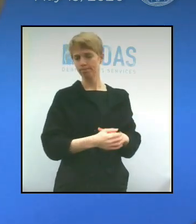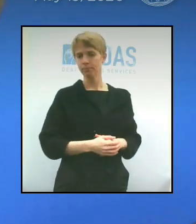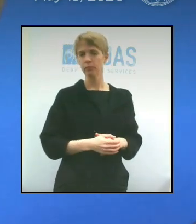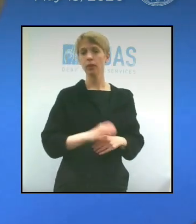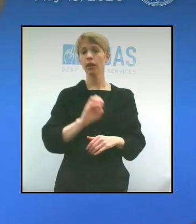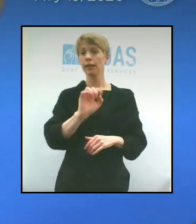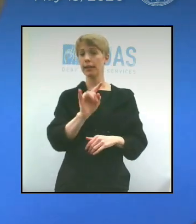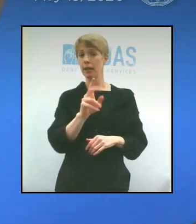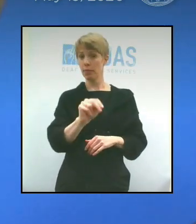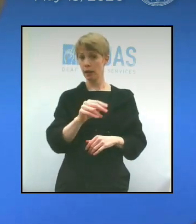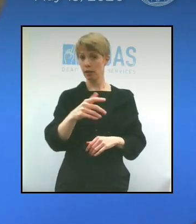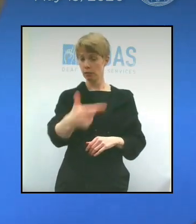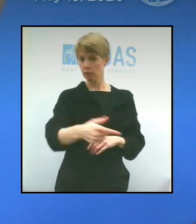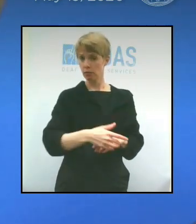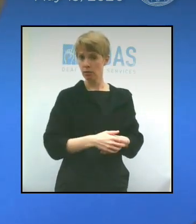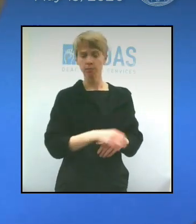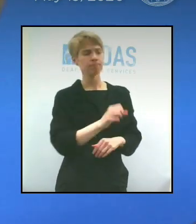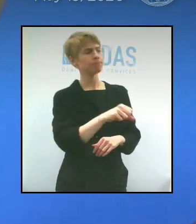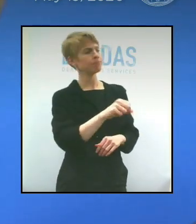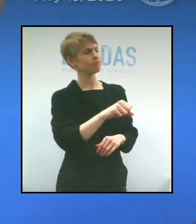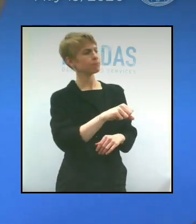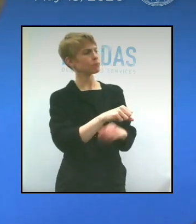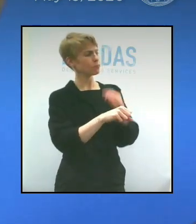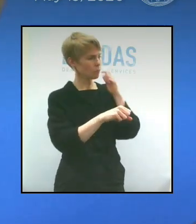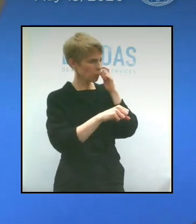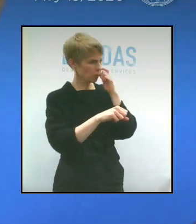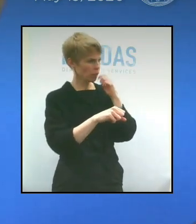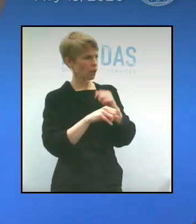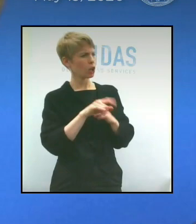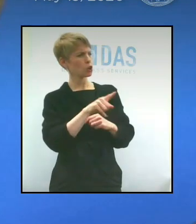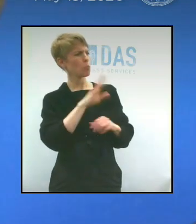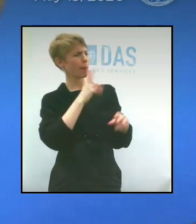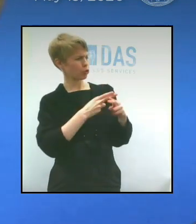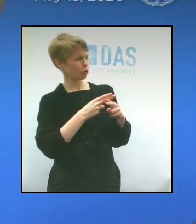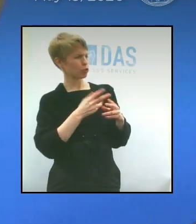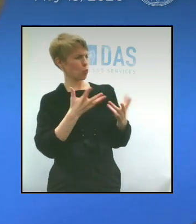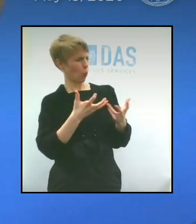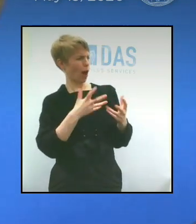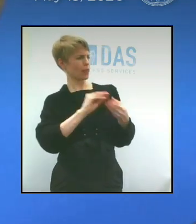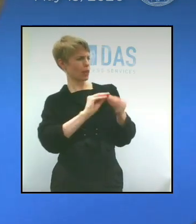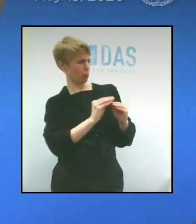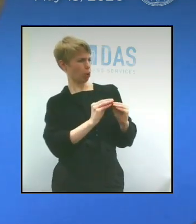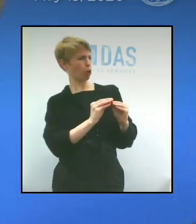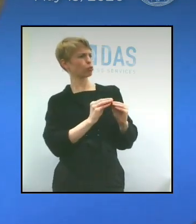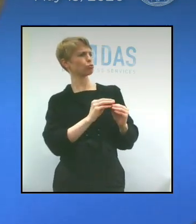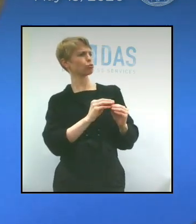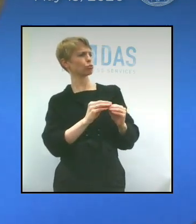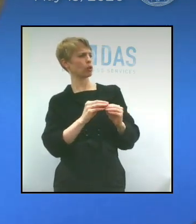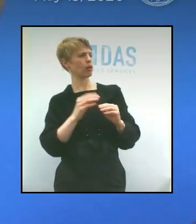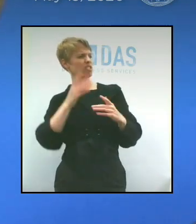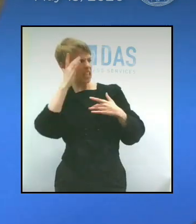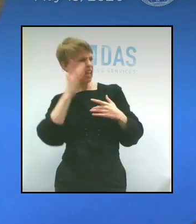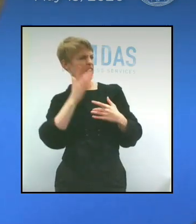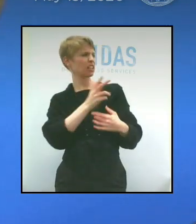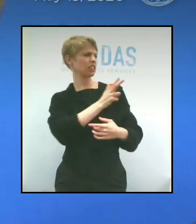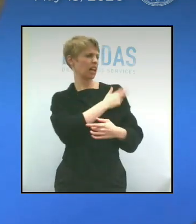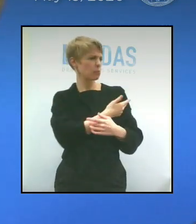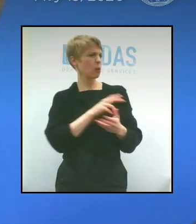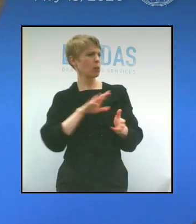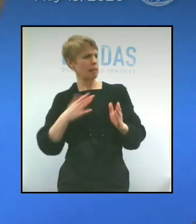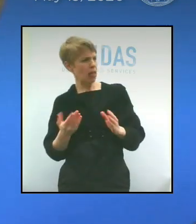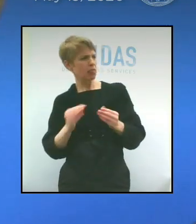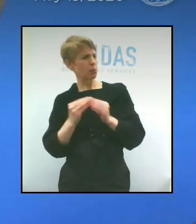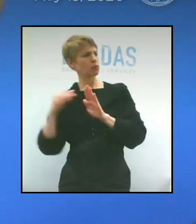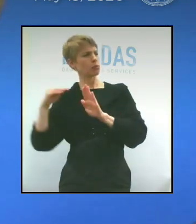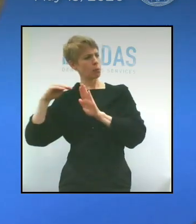Hey, Mark. Yeah, speaking in regard to getting that trend line down, you know, obviously we're now trending slightly in the wrong direction, as you said, when it comes to those